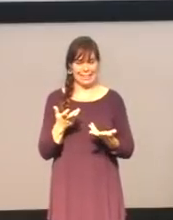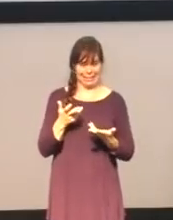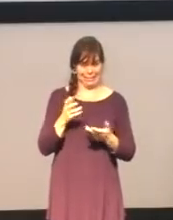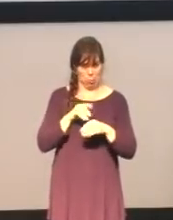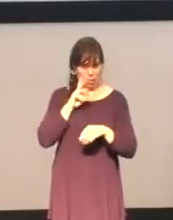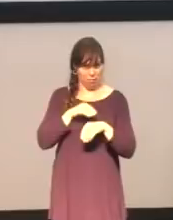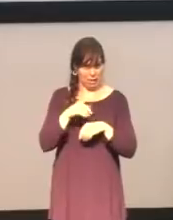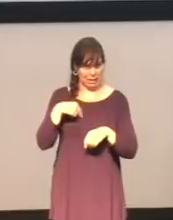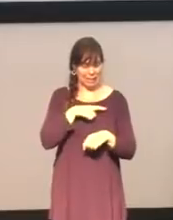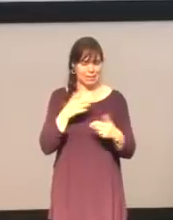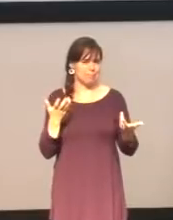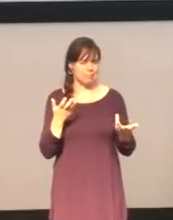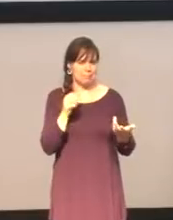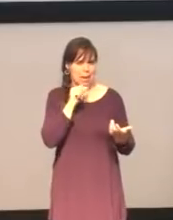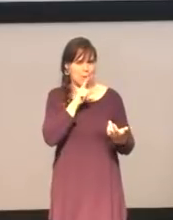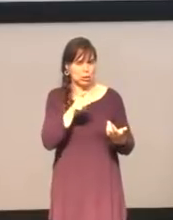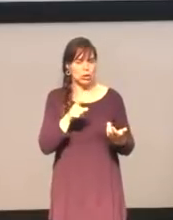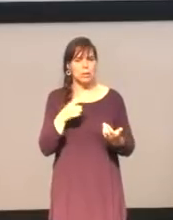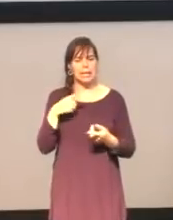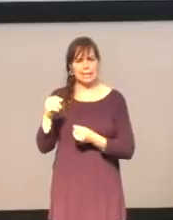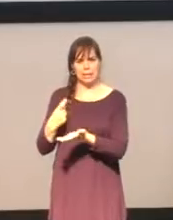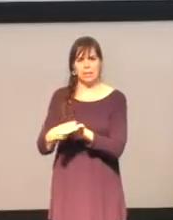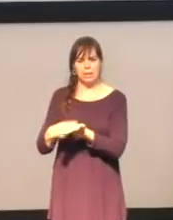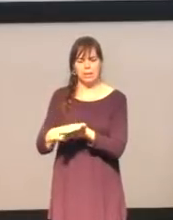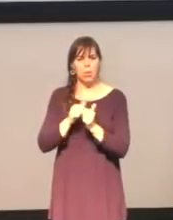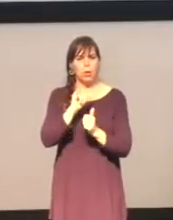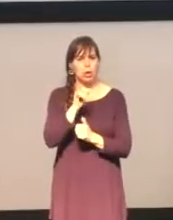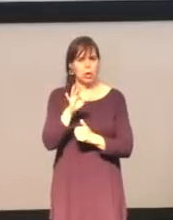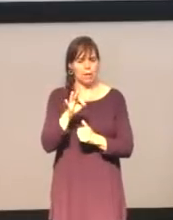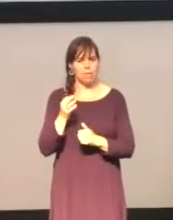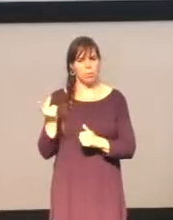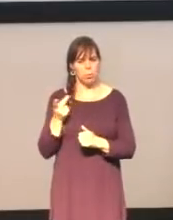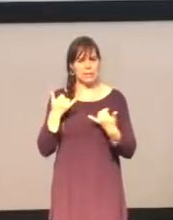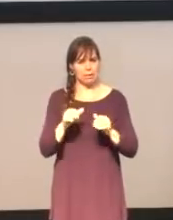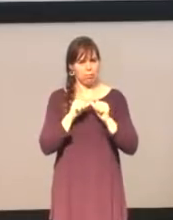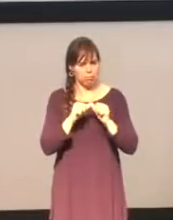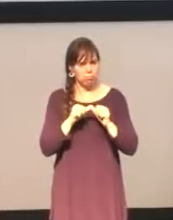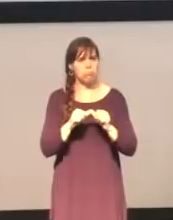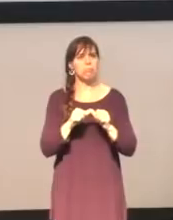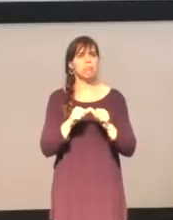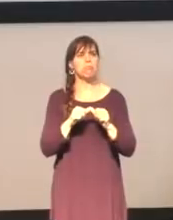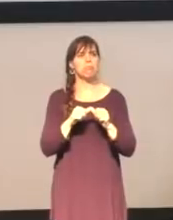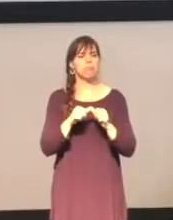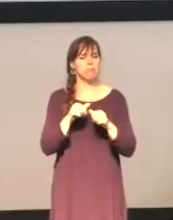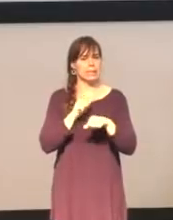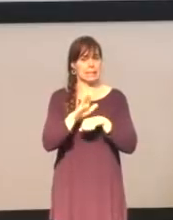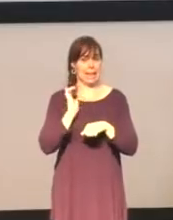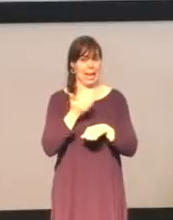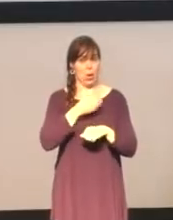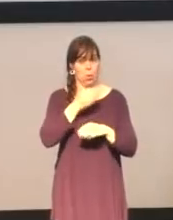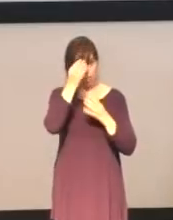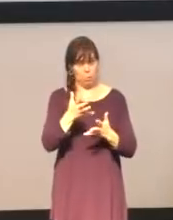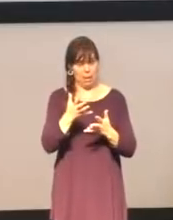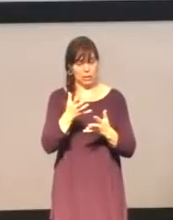exactly. I did confer with Jeff that we are going to continue to send our